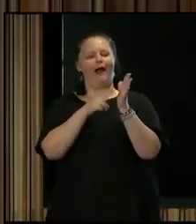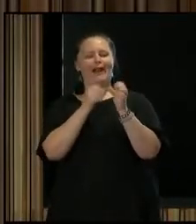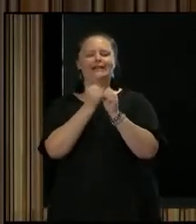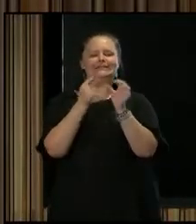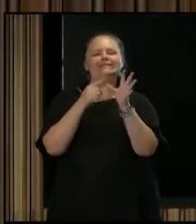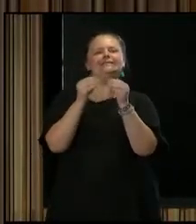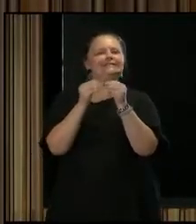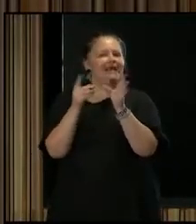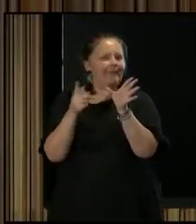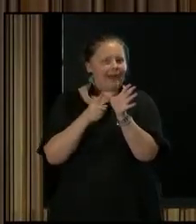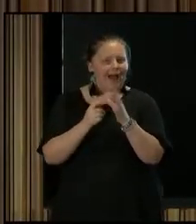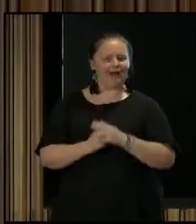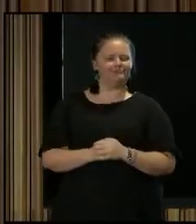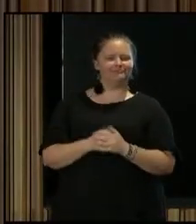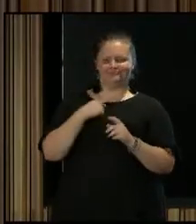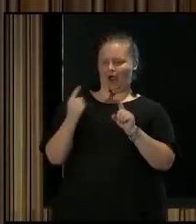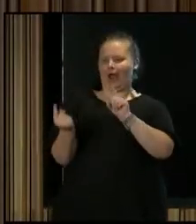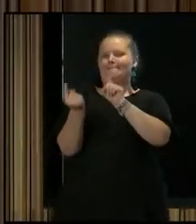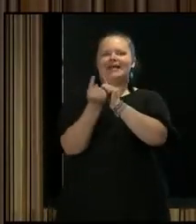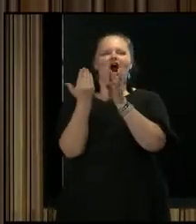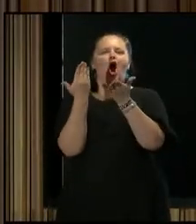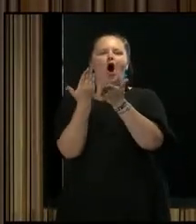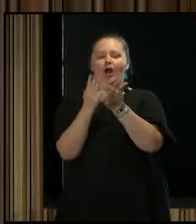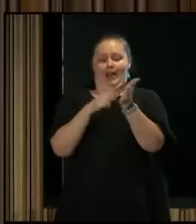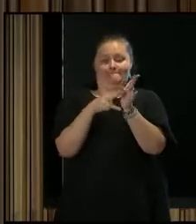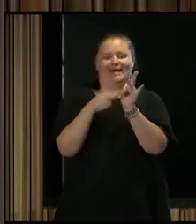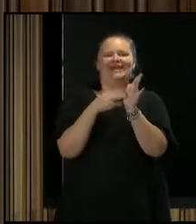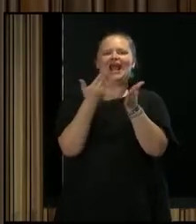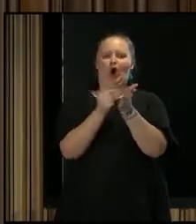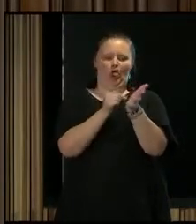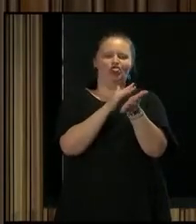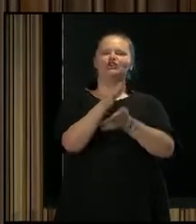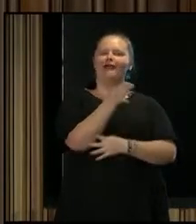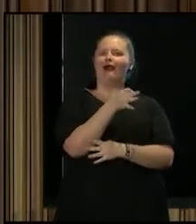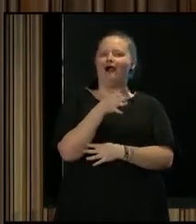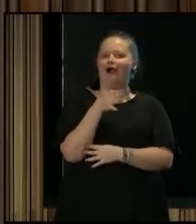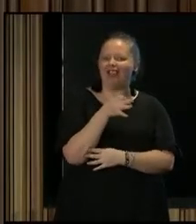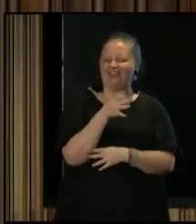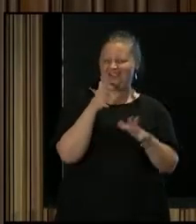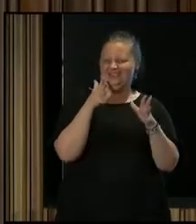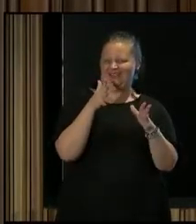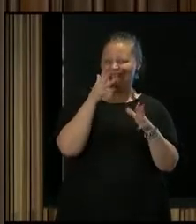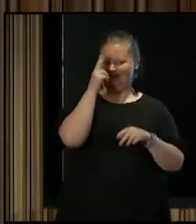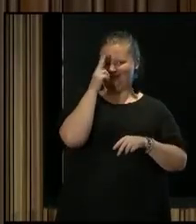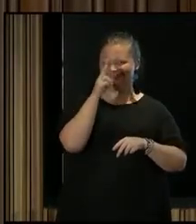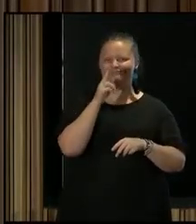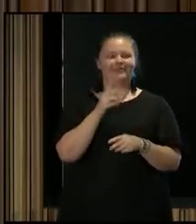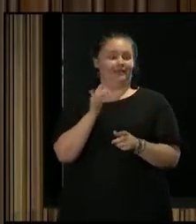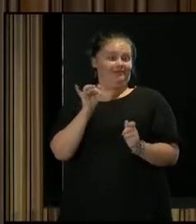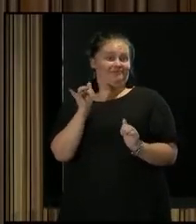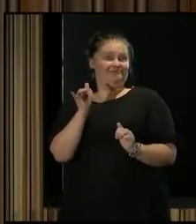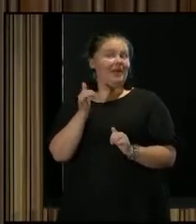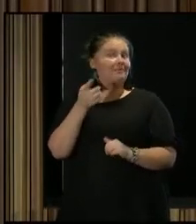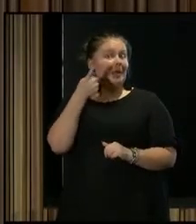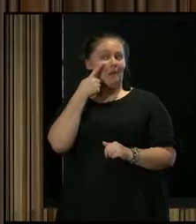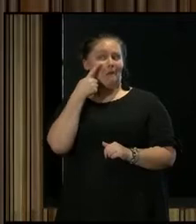Along with I Met Her on Monday on Thursday Island. And maybe some of these quirky Queenslandiana will pop up at the Pub